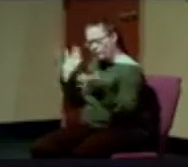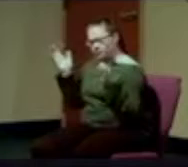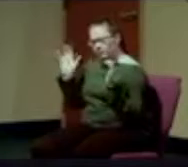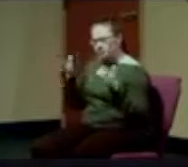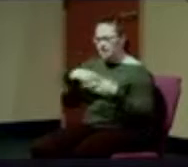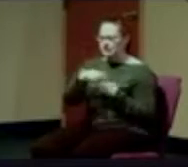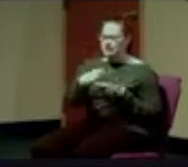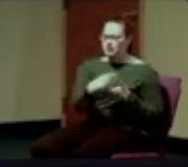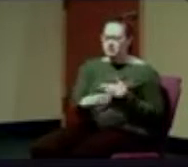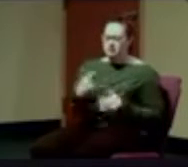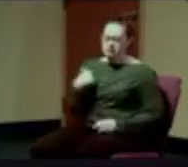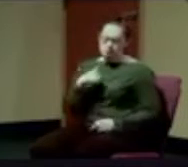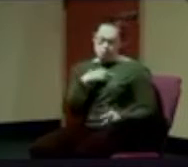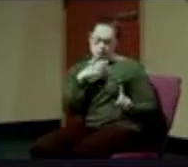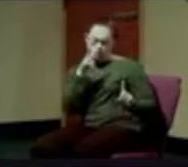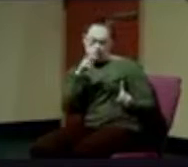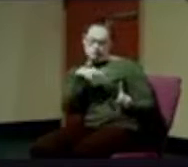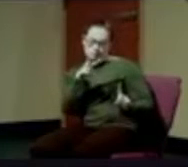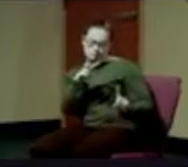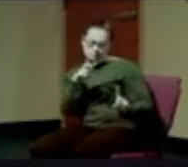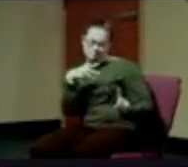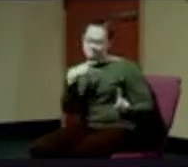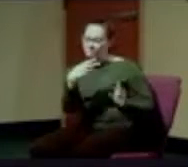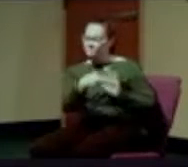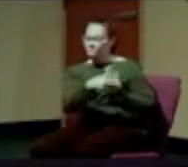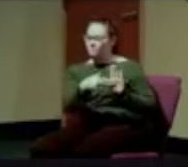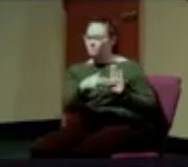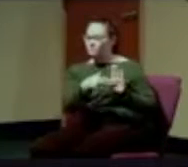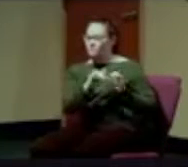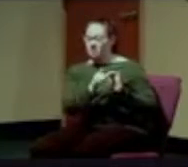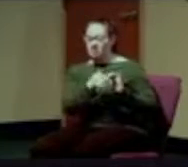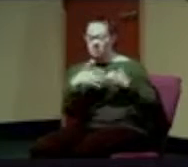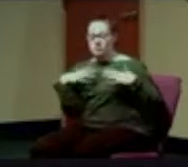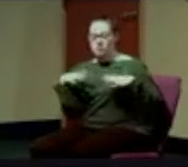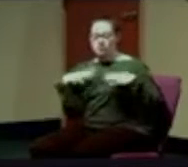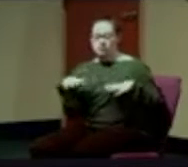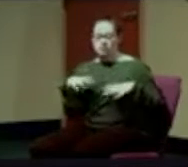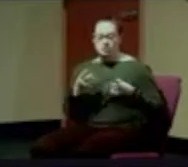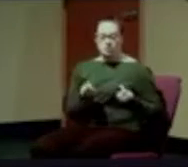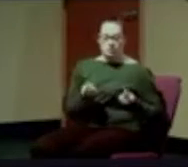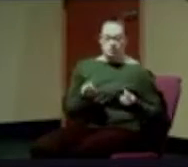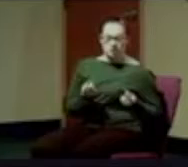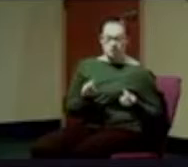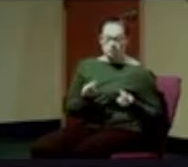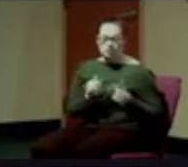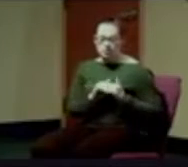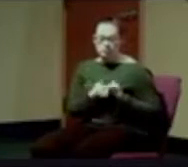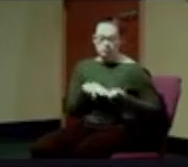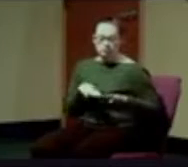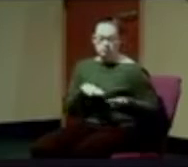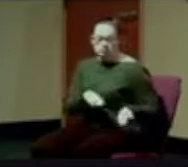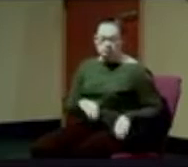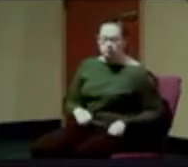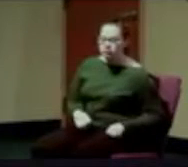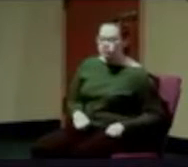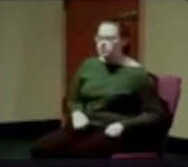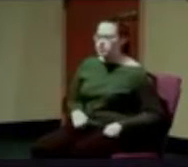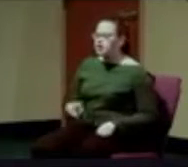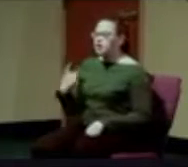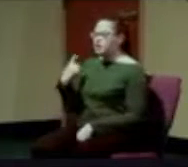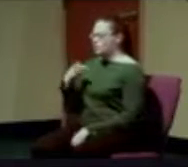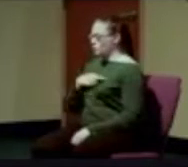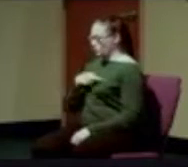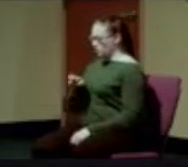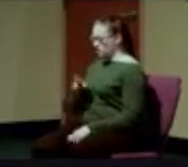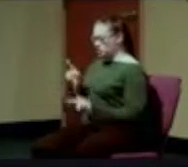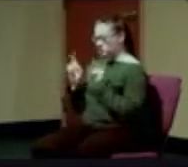we judge the outside. We classify by the outside. How are they dressed? How they act? What do they do? We put all this emphasis on the outside. And a religious person will say, if